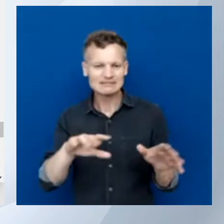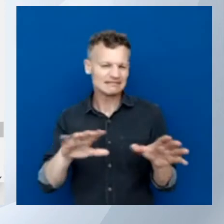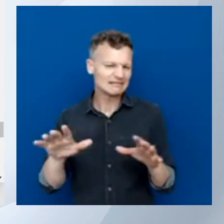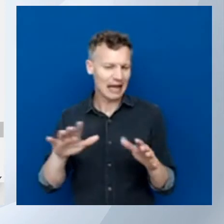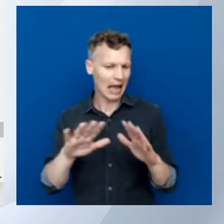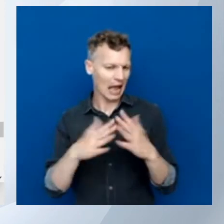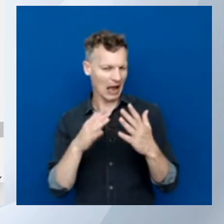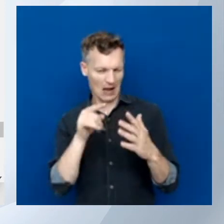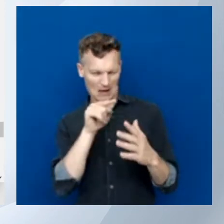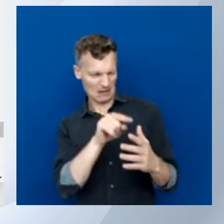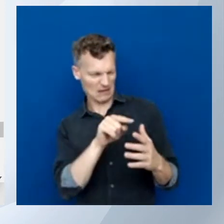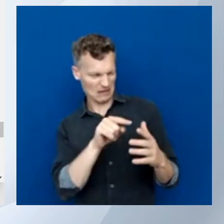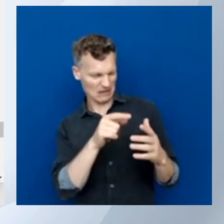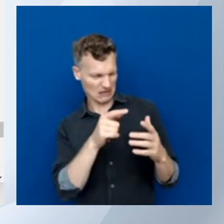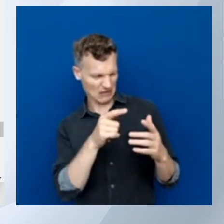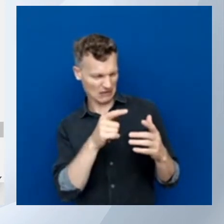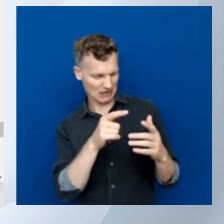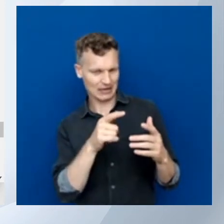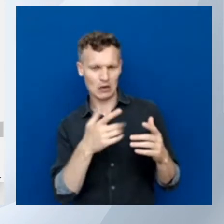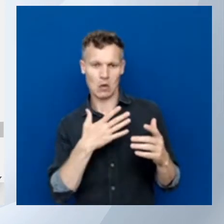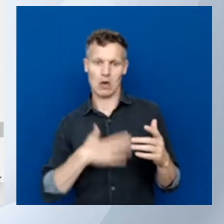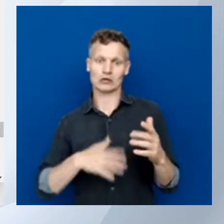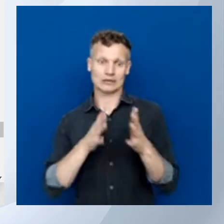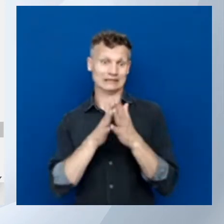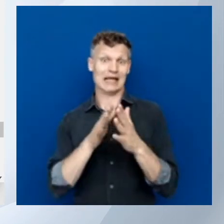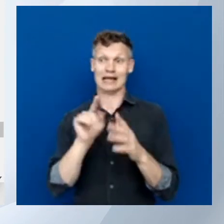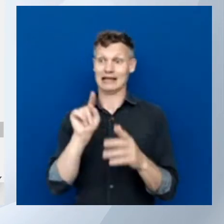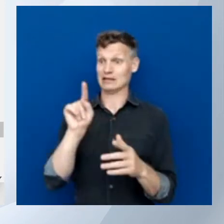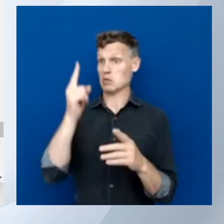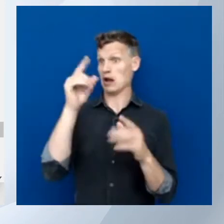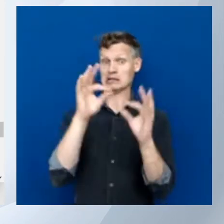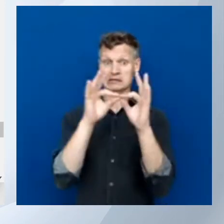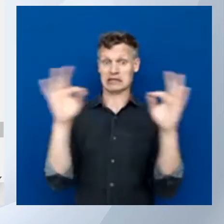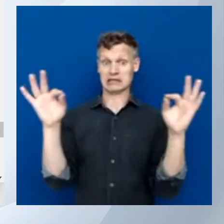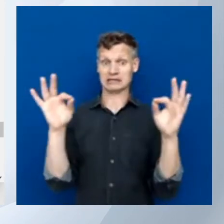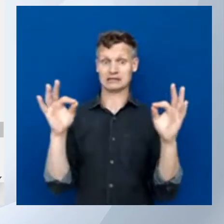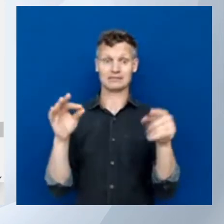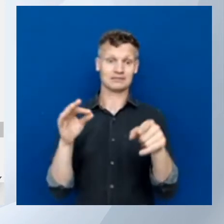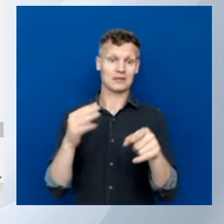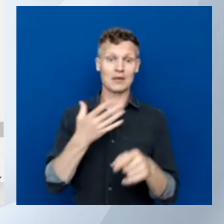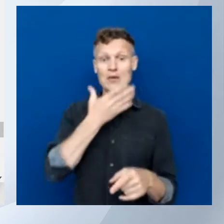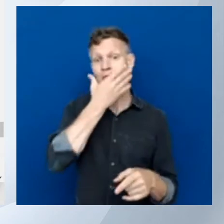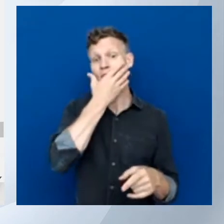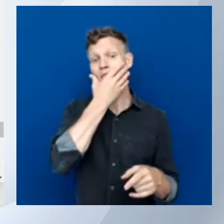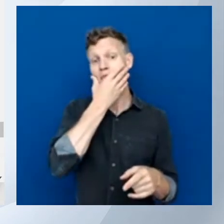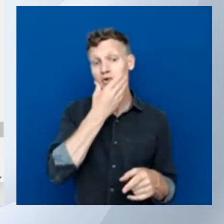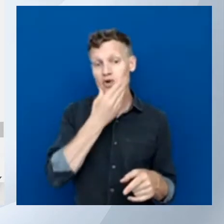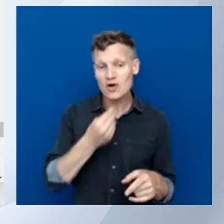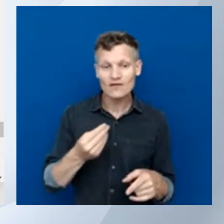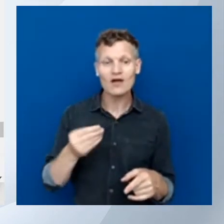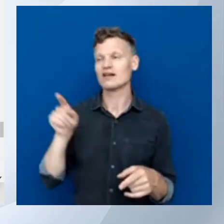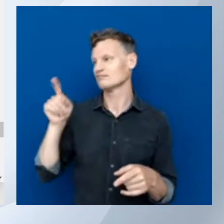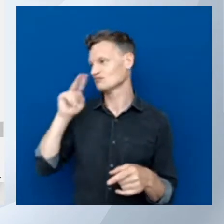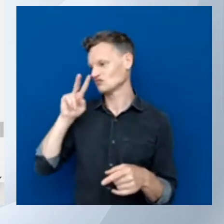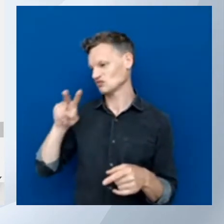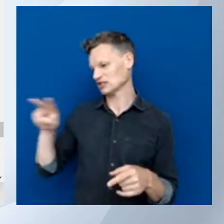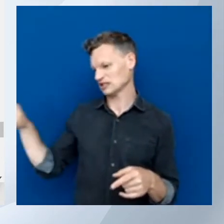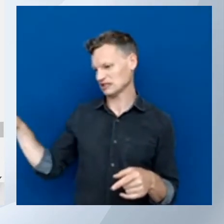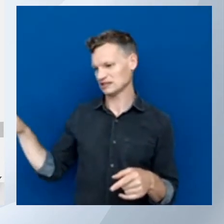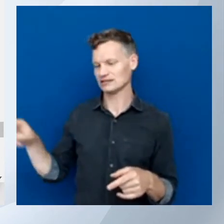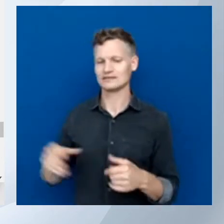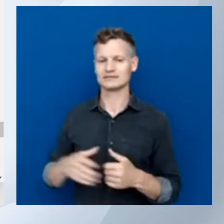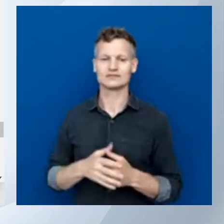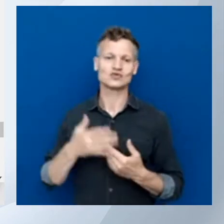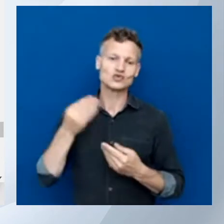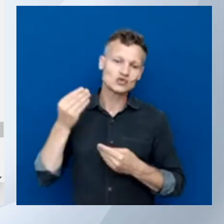to explain this sentence. A beautiful and haunting examination of the stories we tell ourselves to make